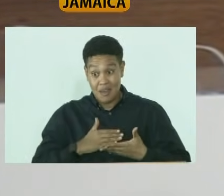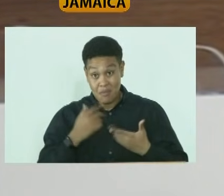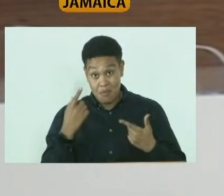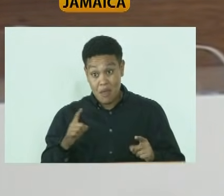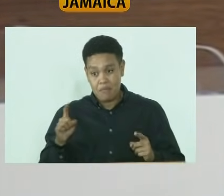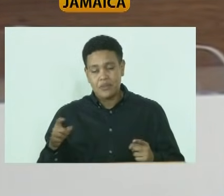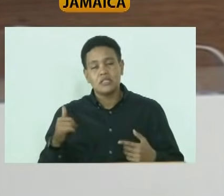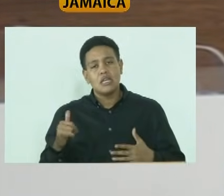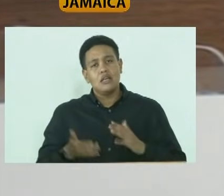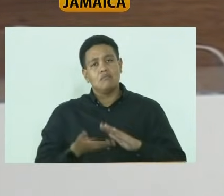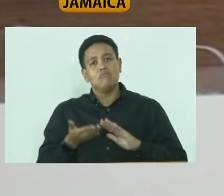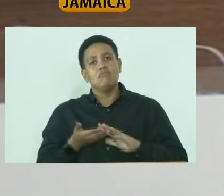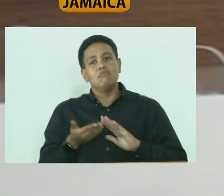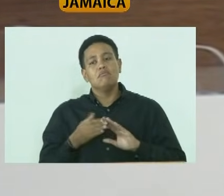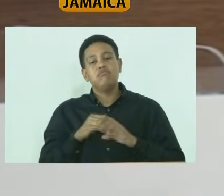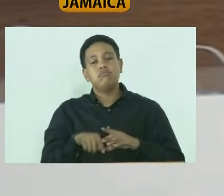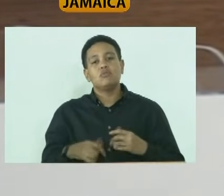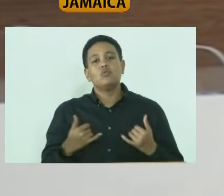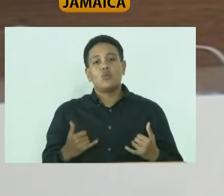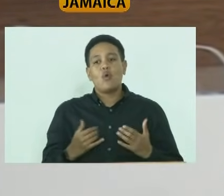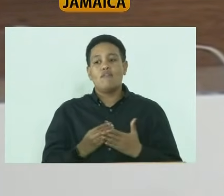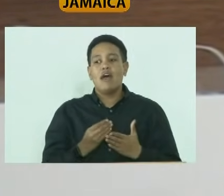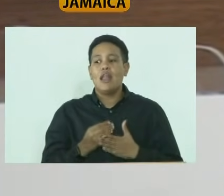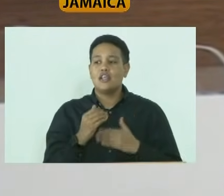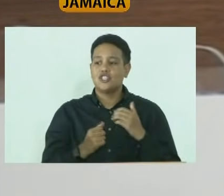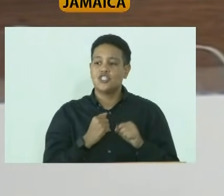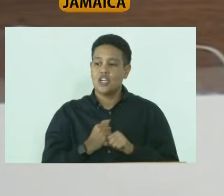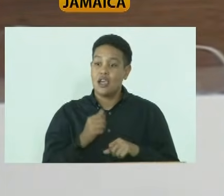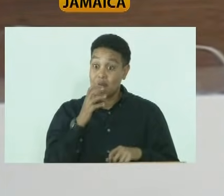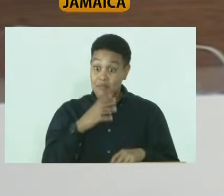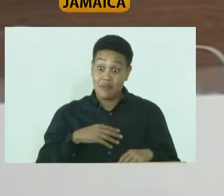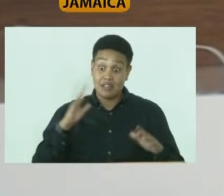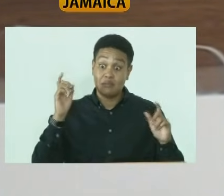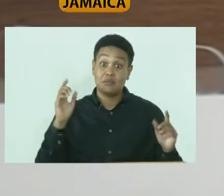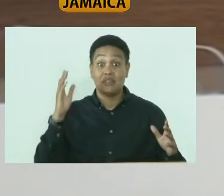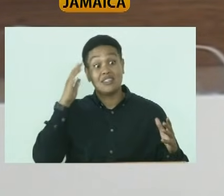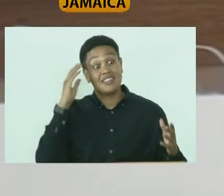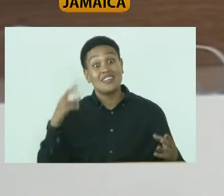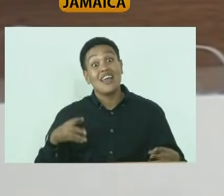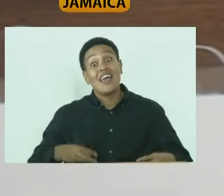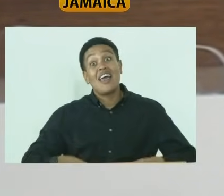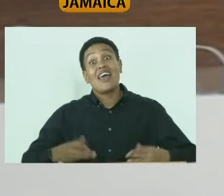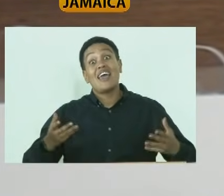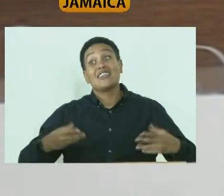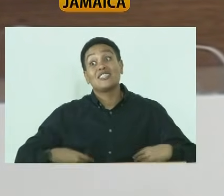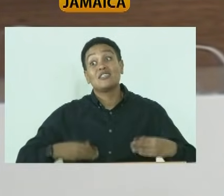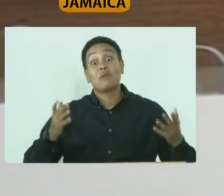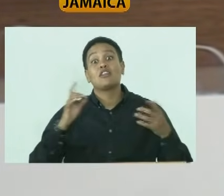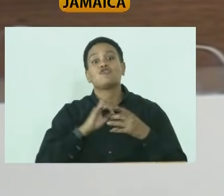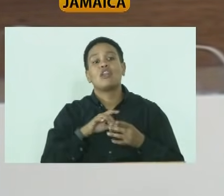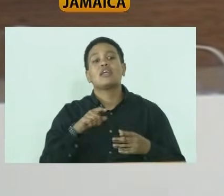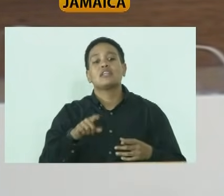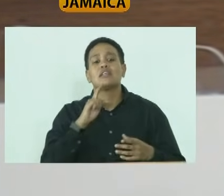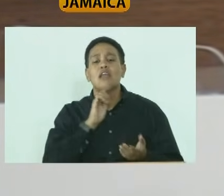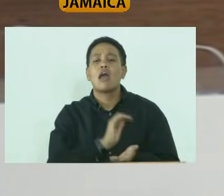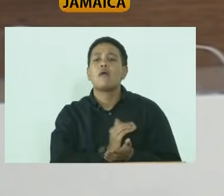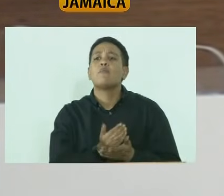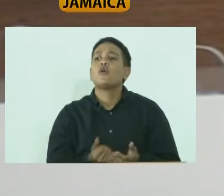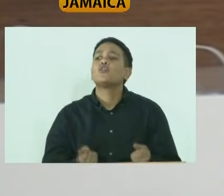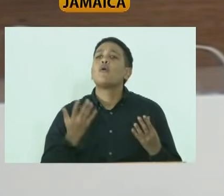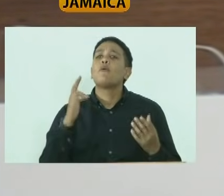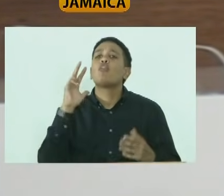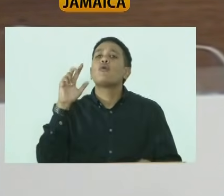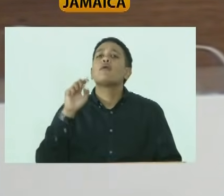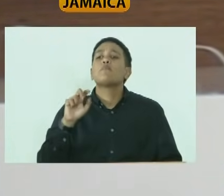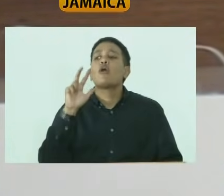is continuing into this financial year. Madam Speaker, the expenditure across these initiatives amount to more than